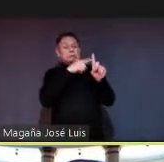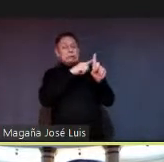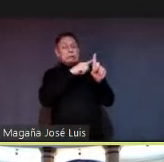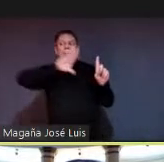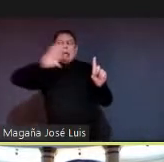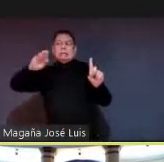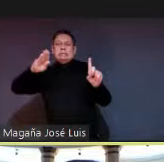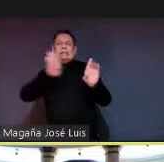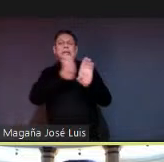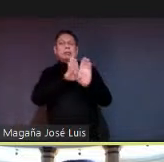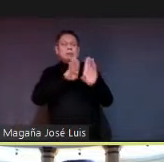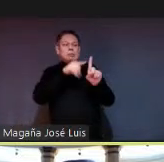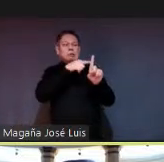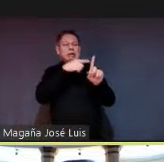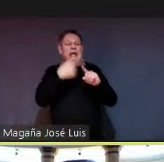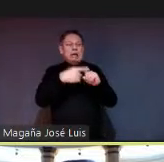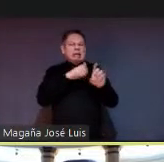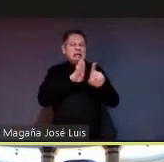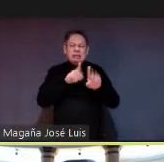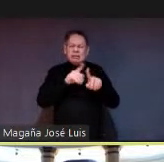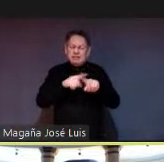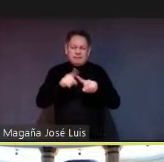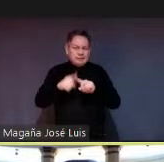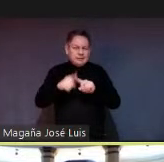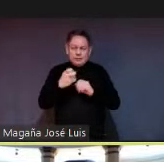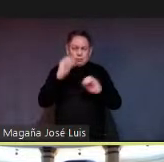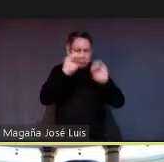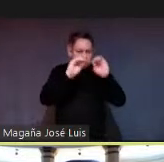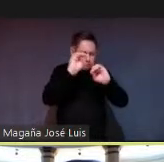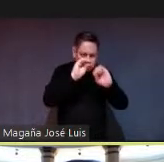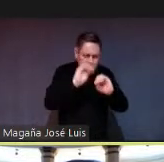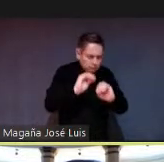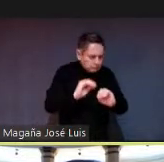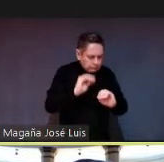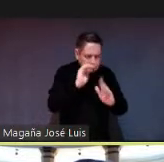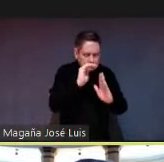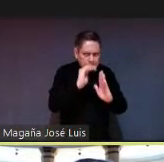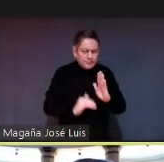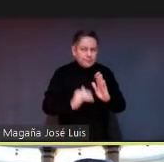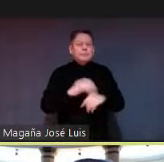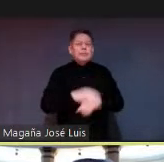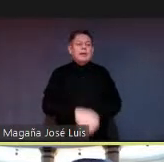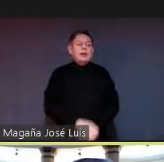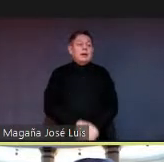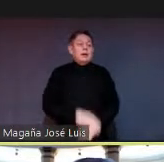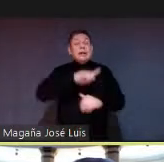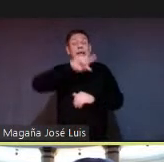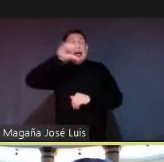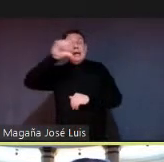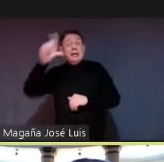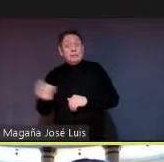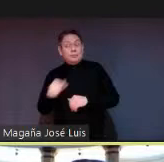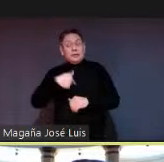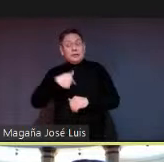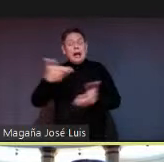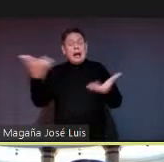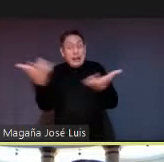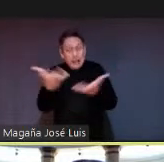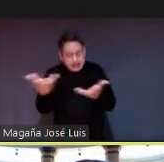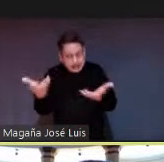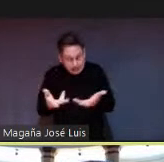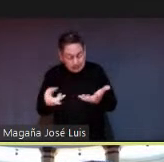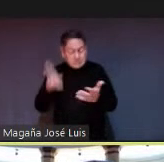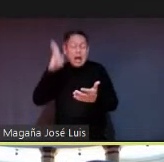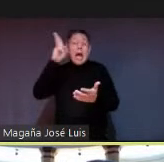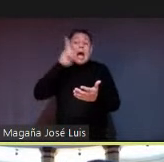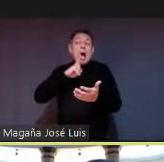the curriculum itself, and then we validated the curriculum within the university, basically, with validation workshops